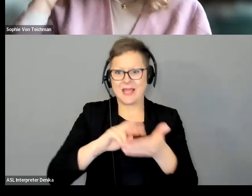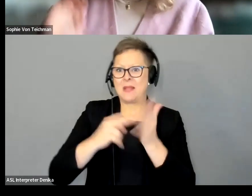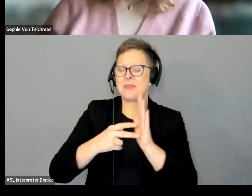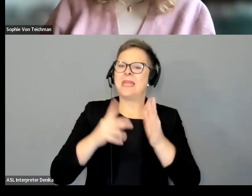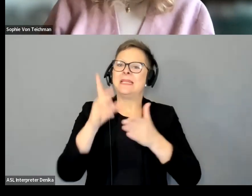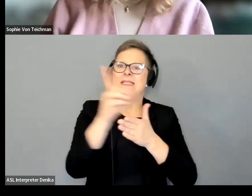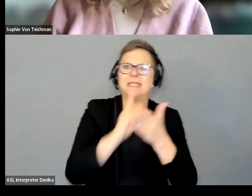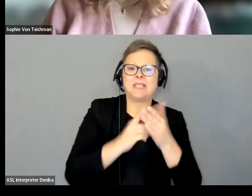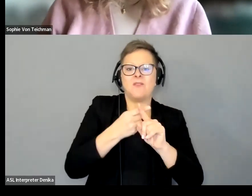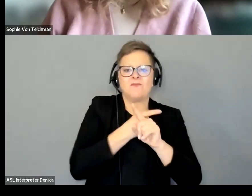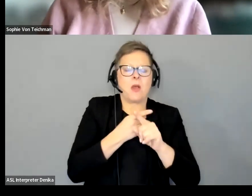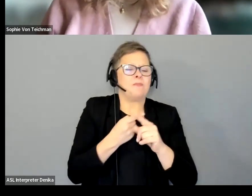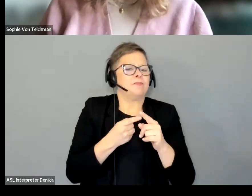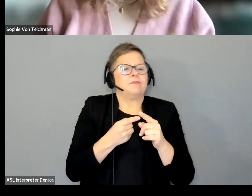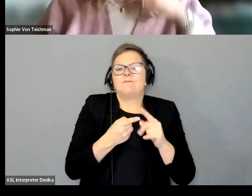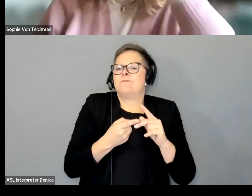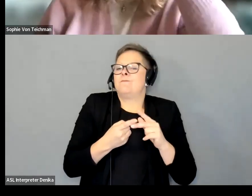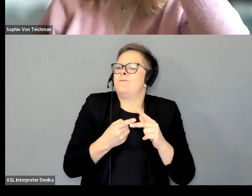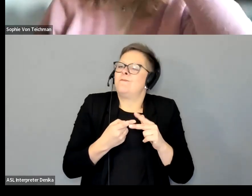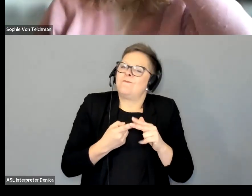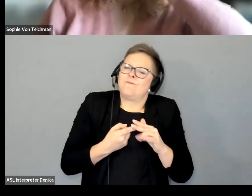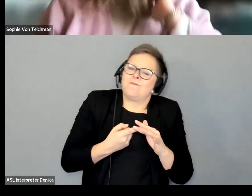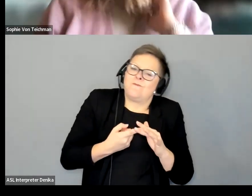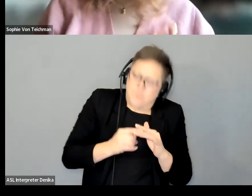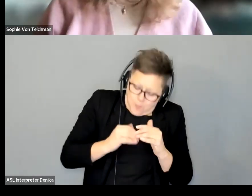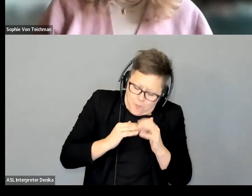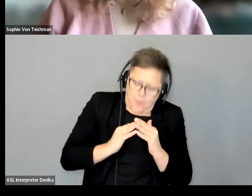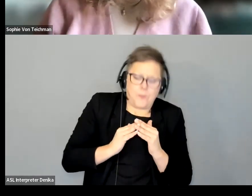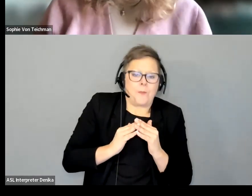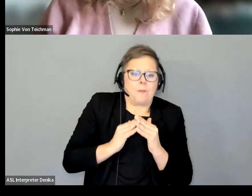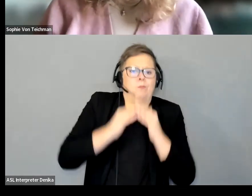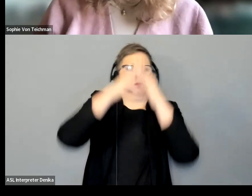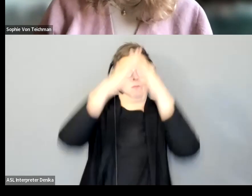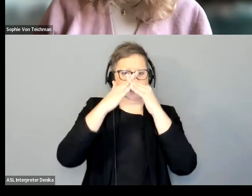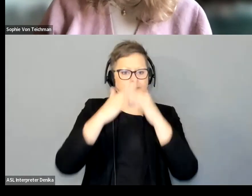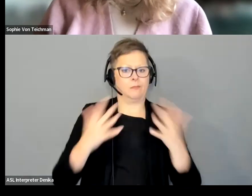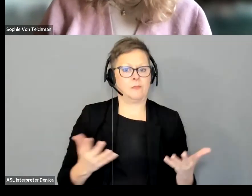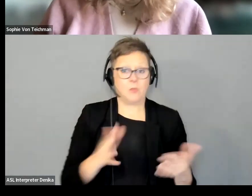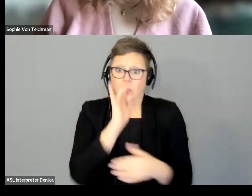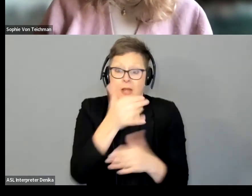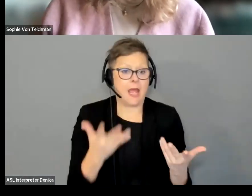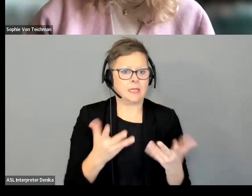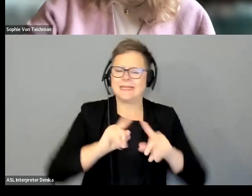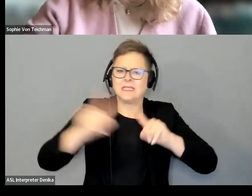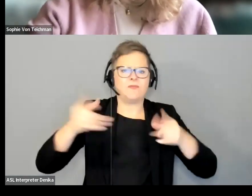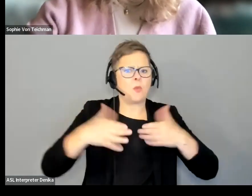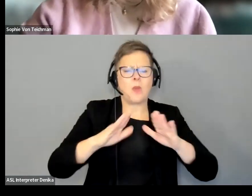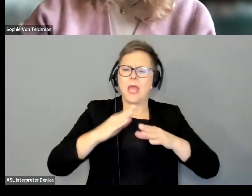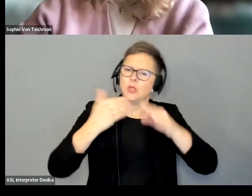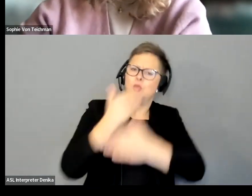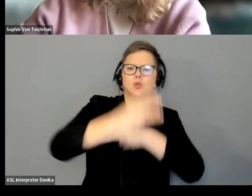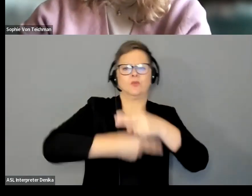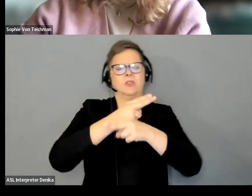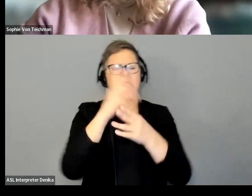the ground up? What happens if we think about this and conceive of this in ways that we have perhaps not done before? And if we